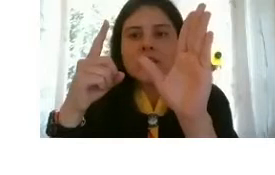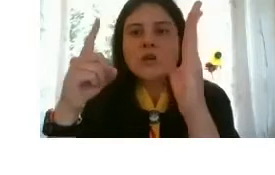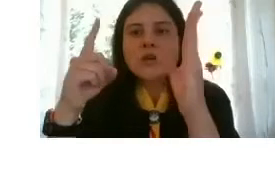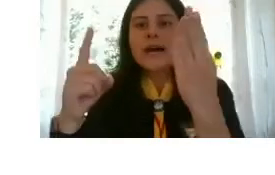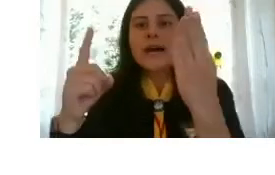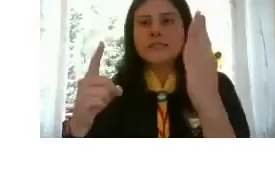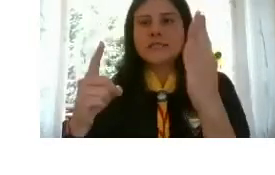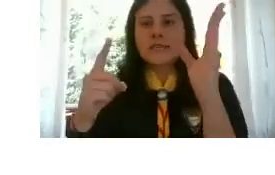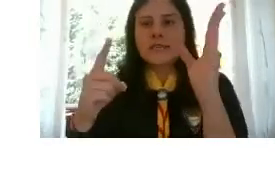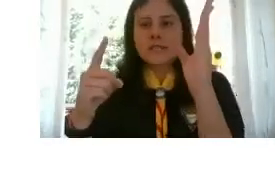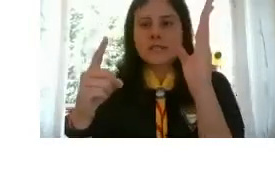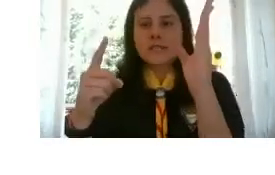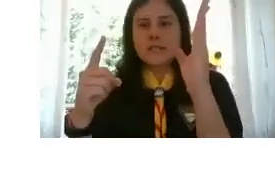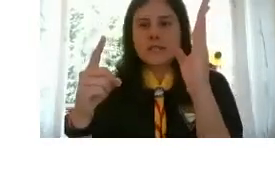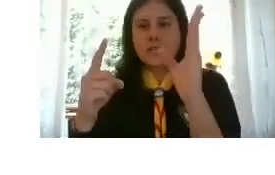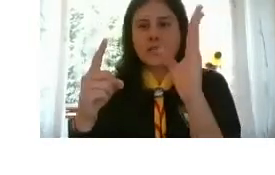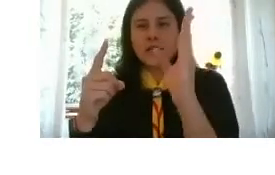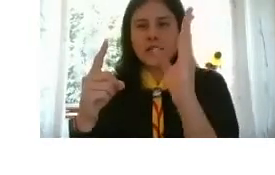So as it...